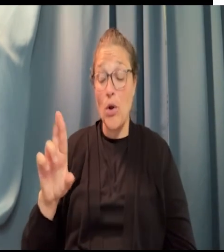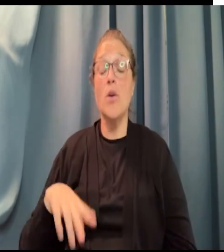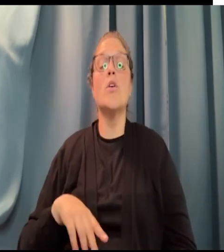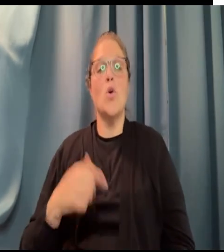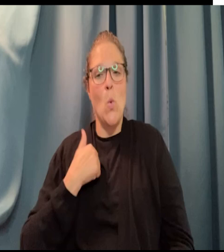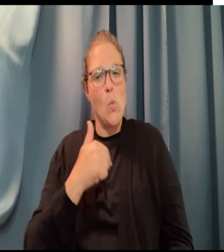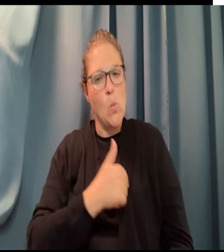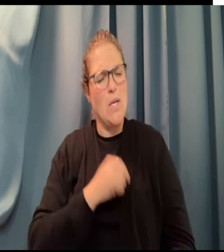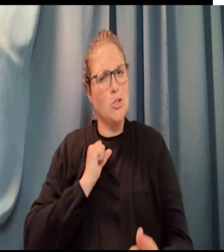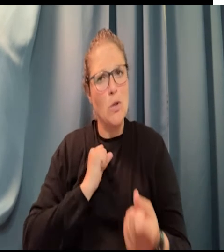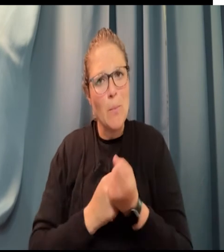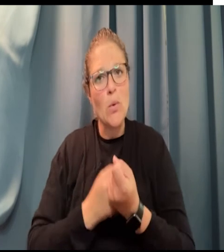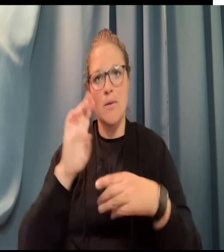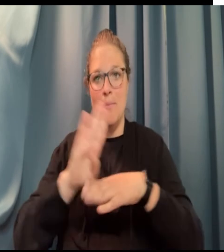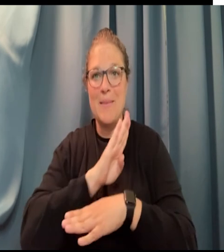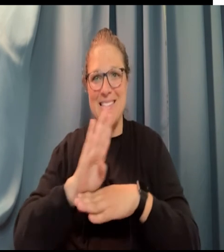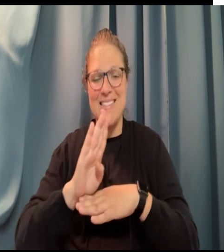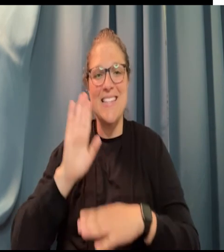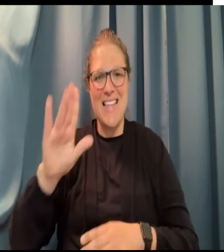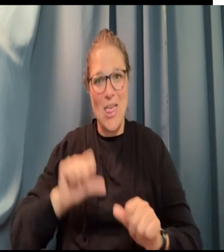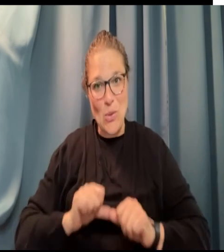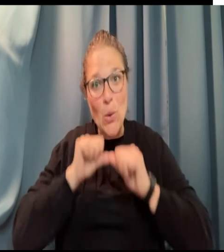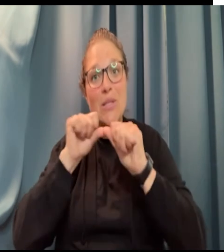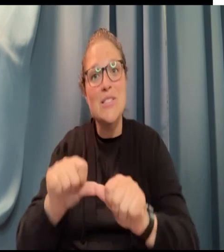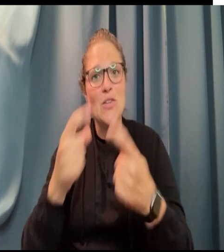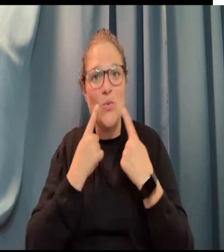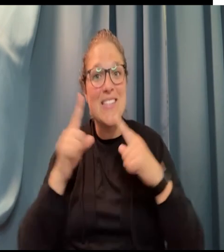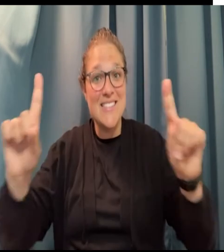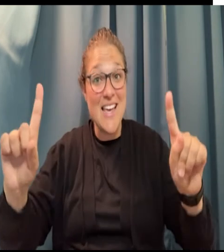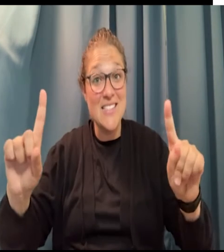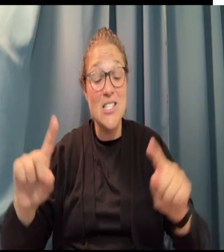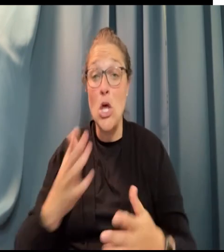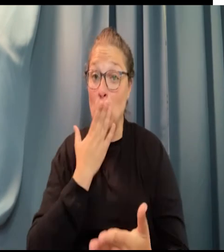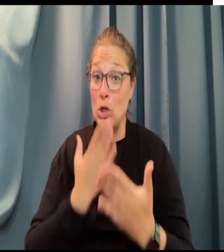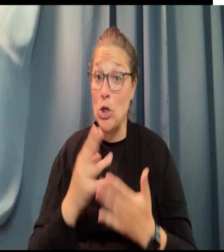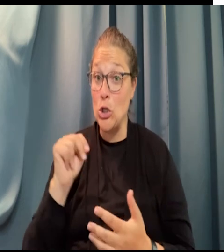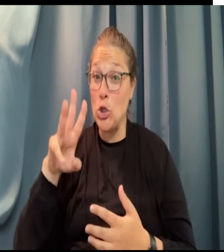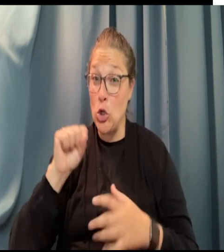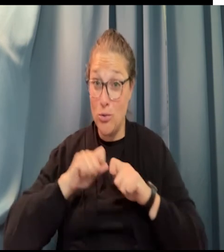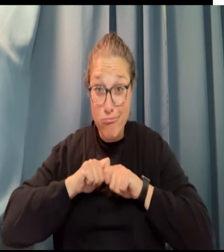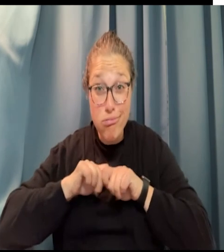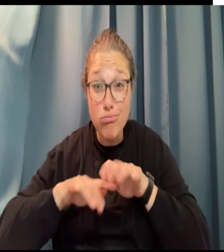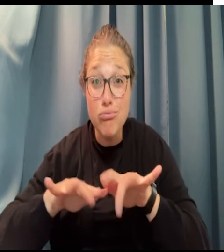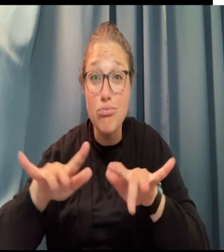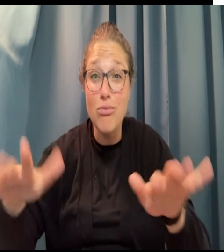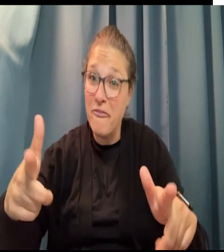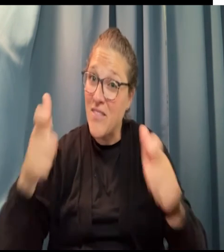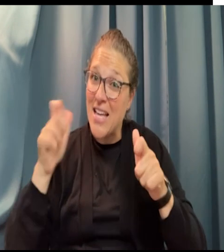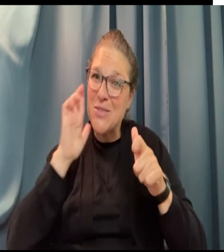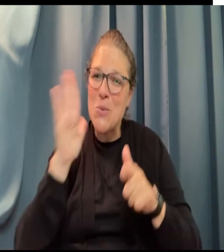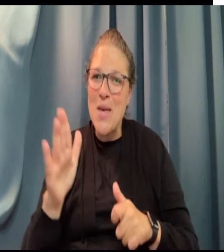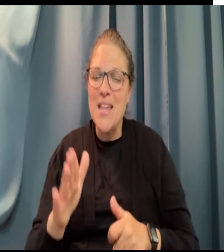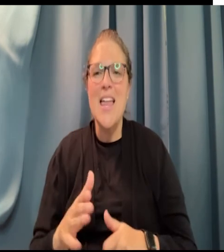Vocational Rehabilitation, we fully support businesses in their continued success. Good news travels fast. You want the